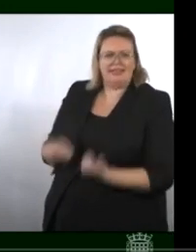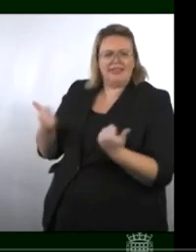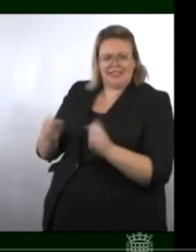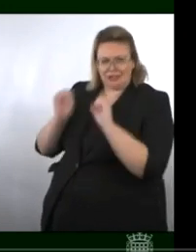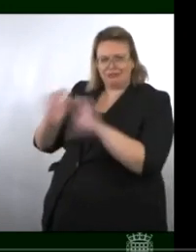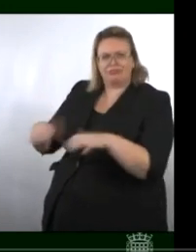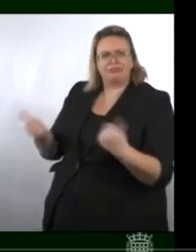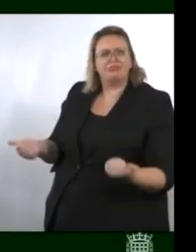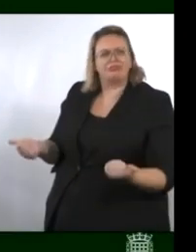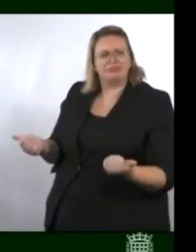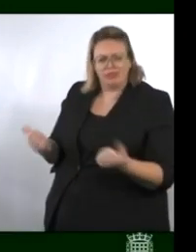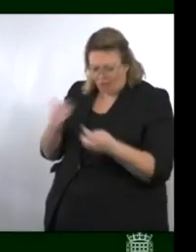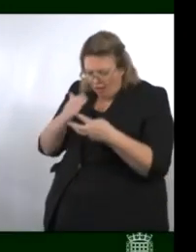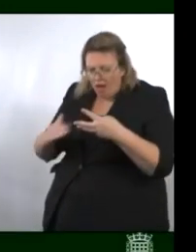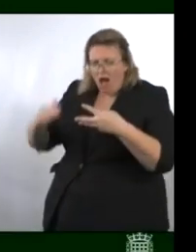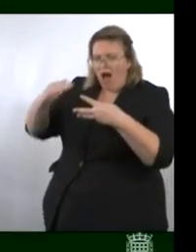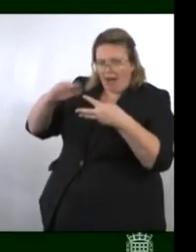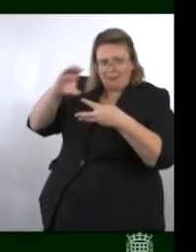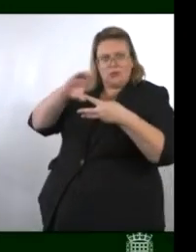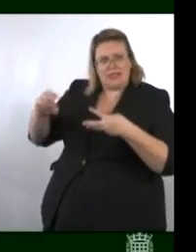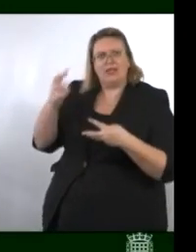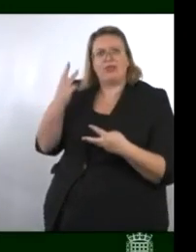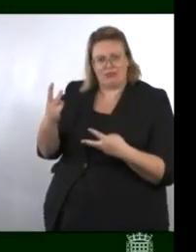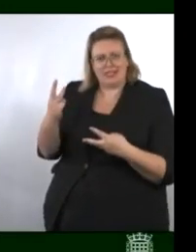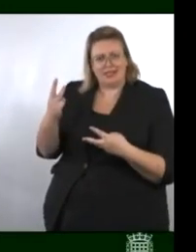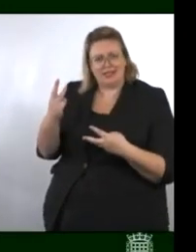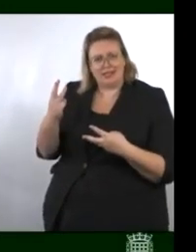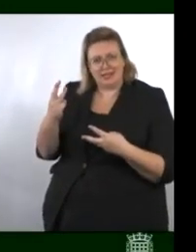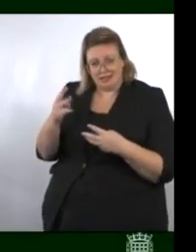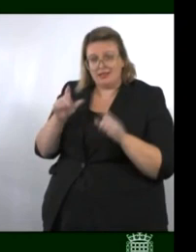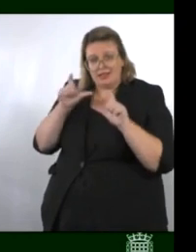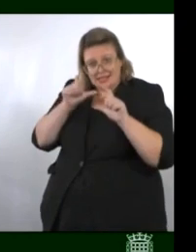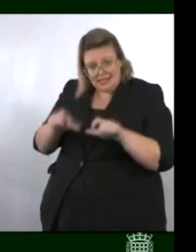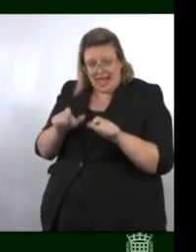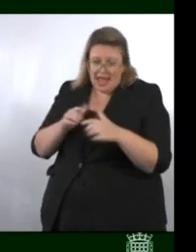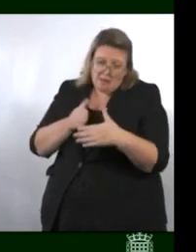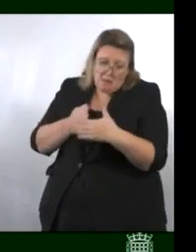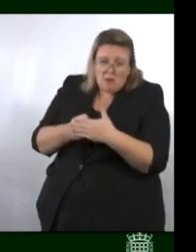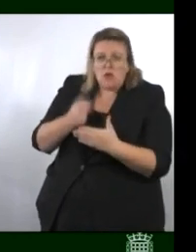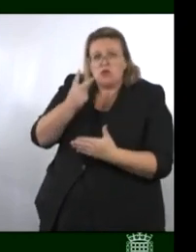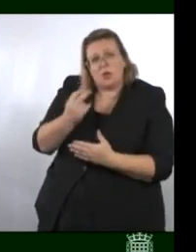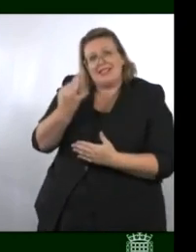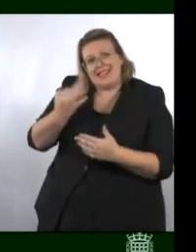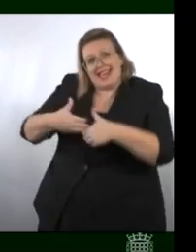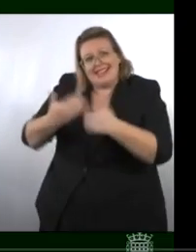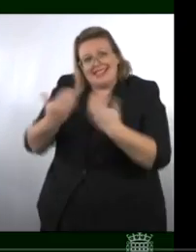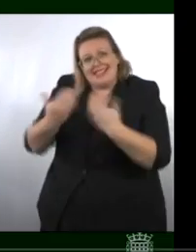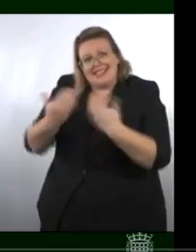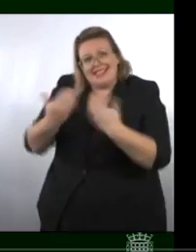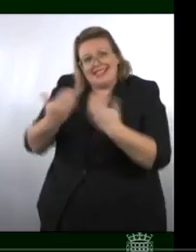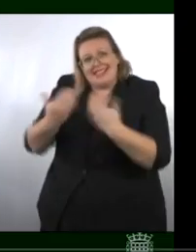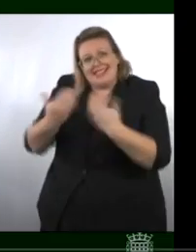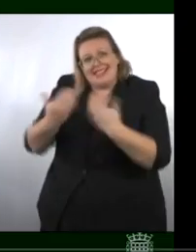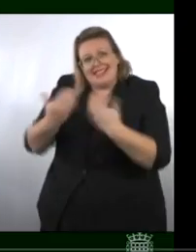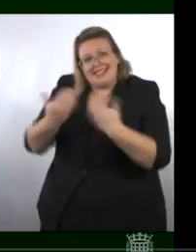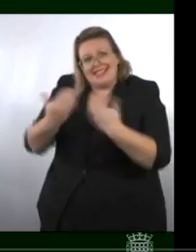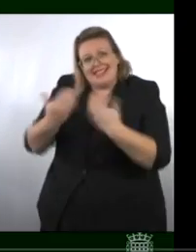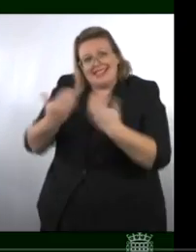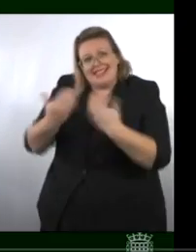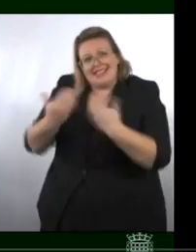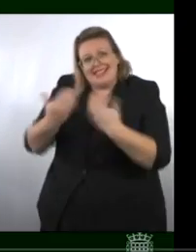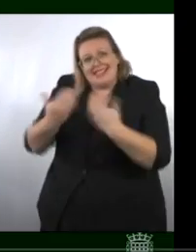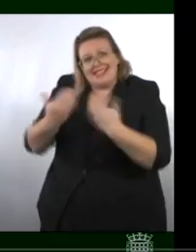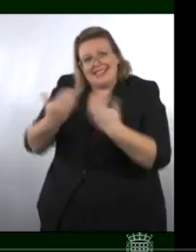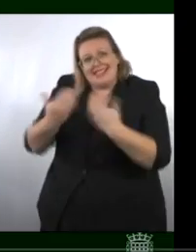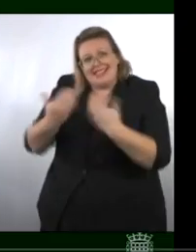part of the country going into Tier 3 is only in there for 28 days. We will review it after 28 days. Okay, yes, you will